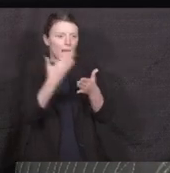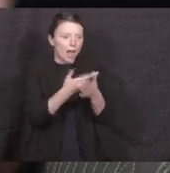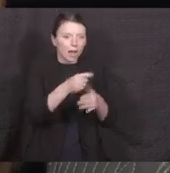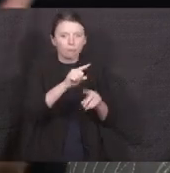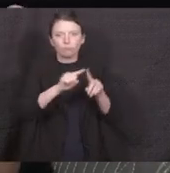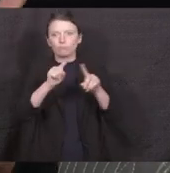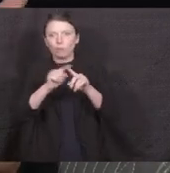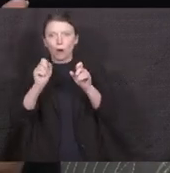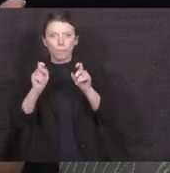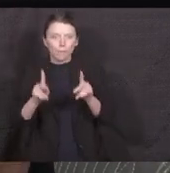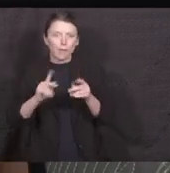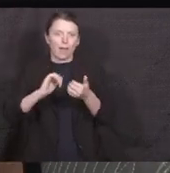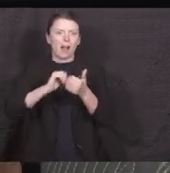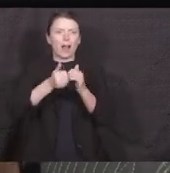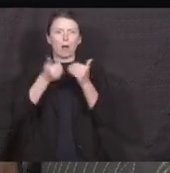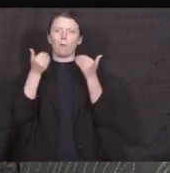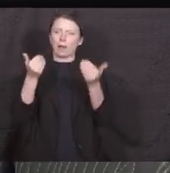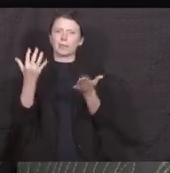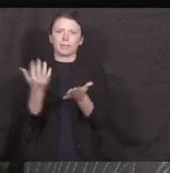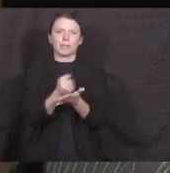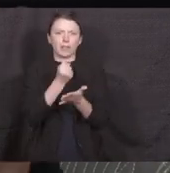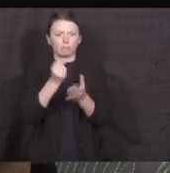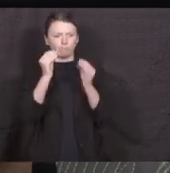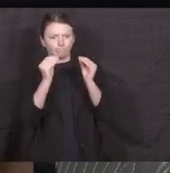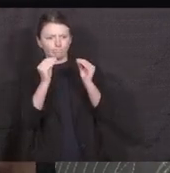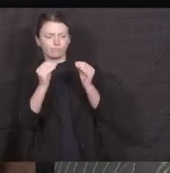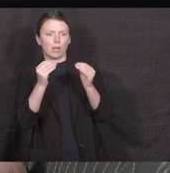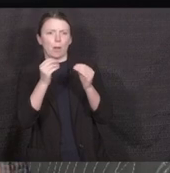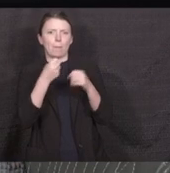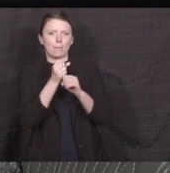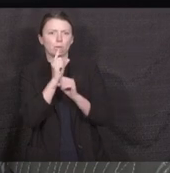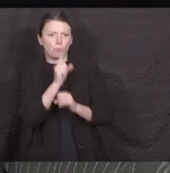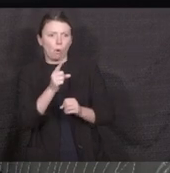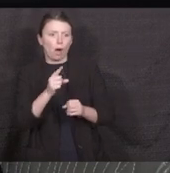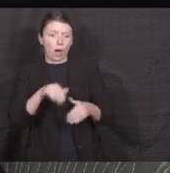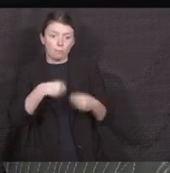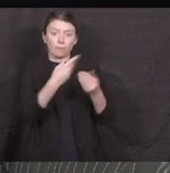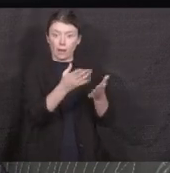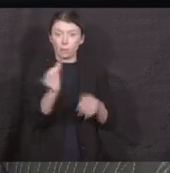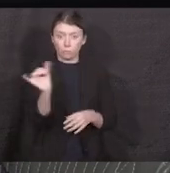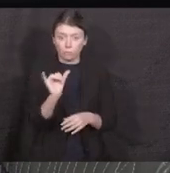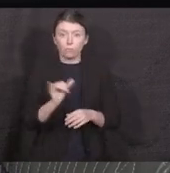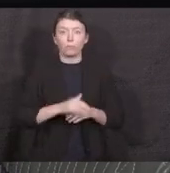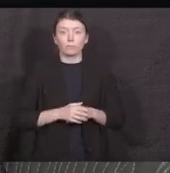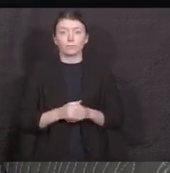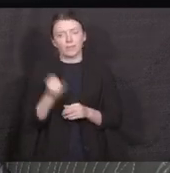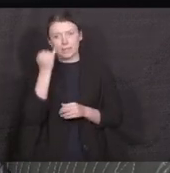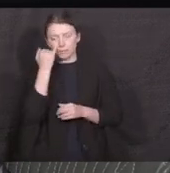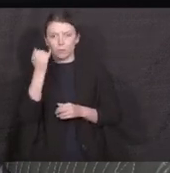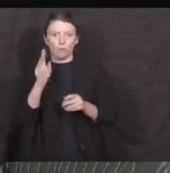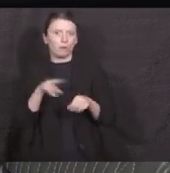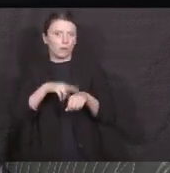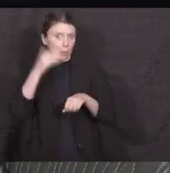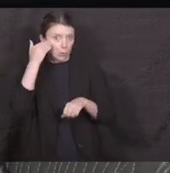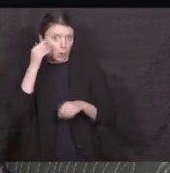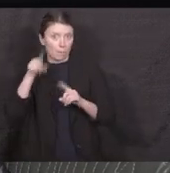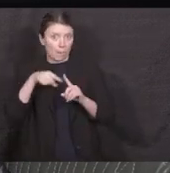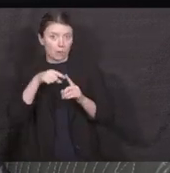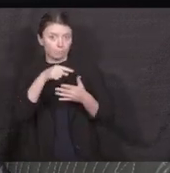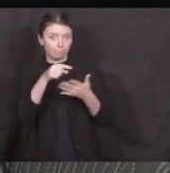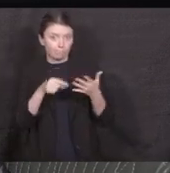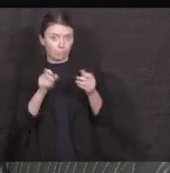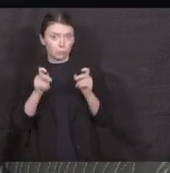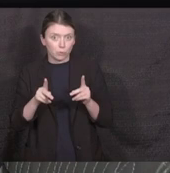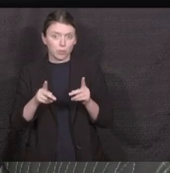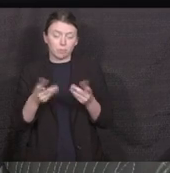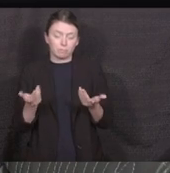about how to take advantage of those. I try to make sure that I present them as I know about them, and so